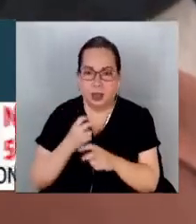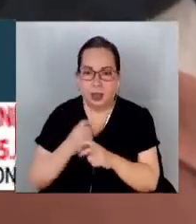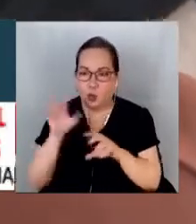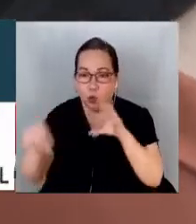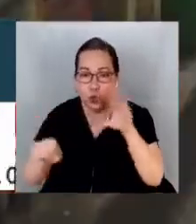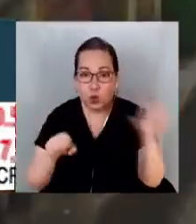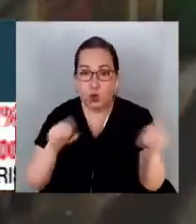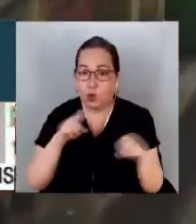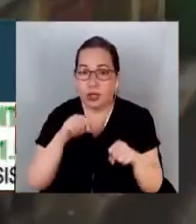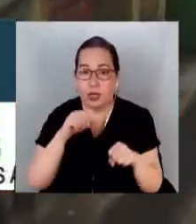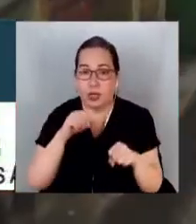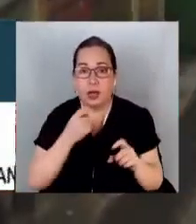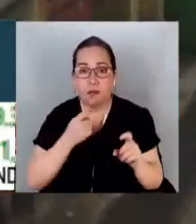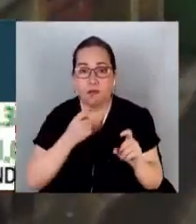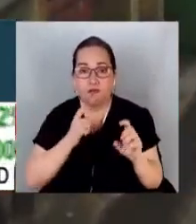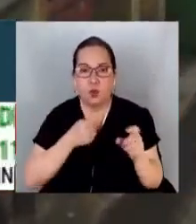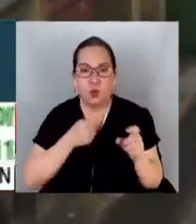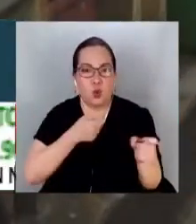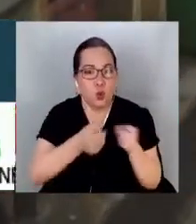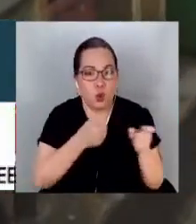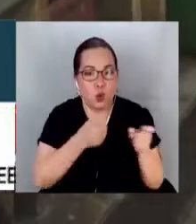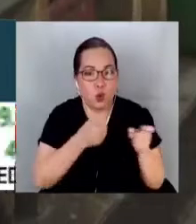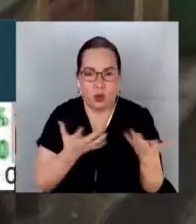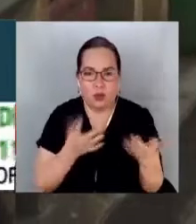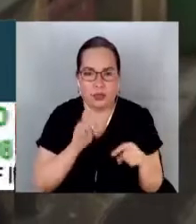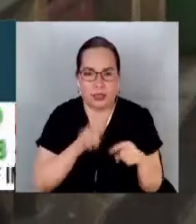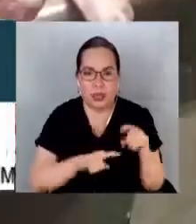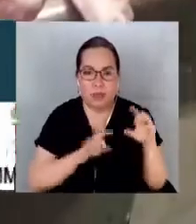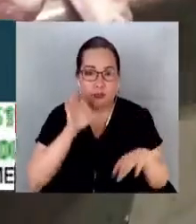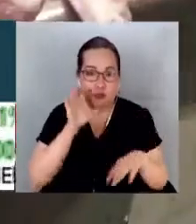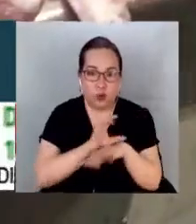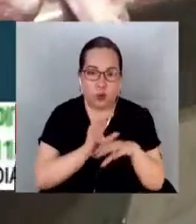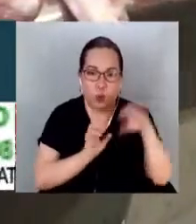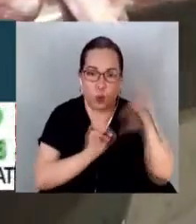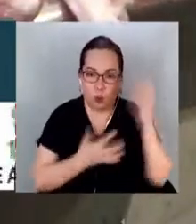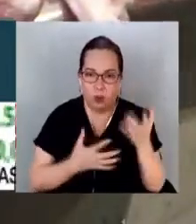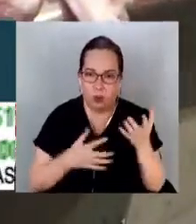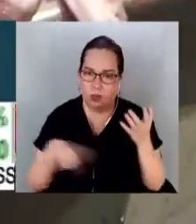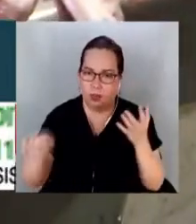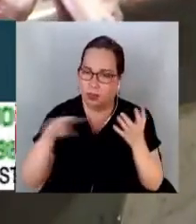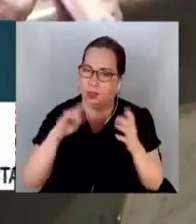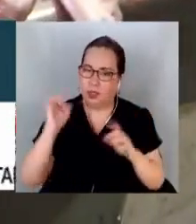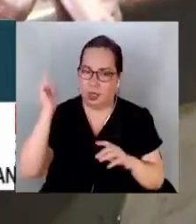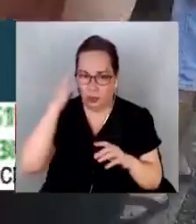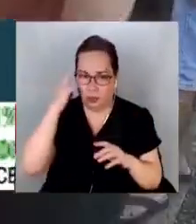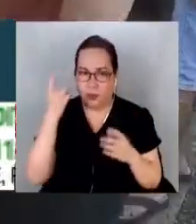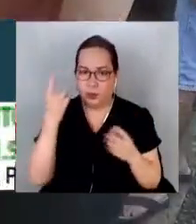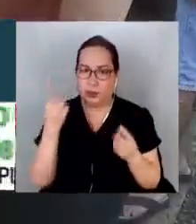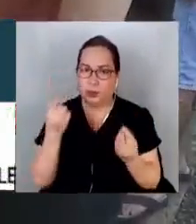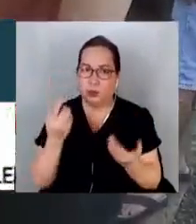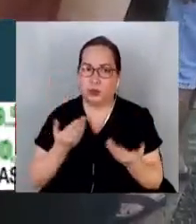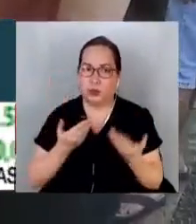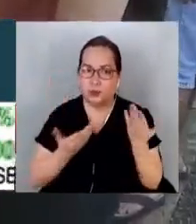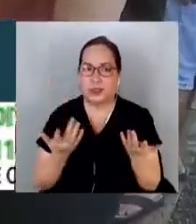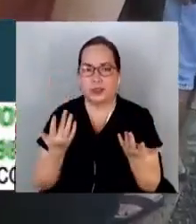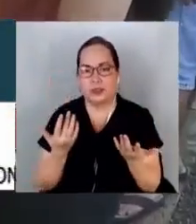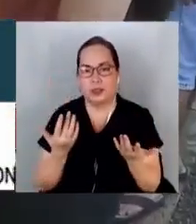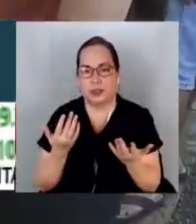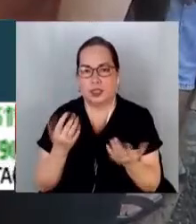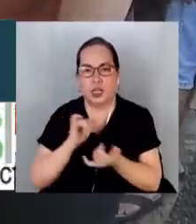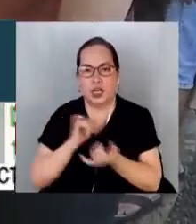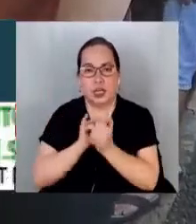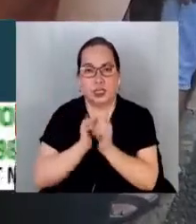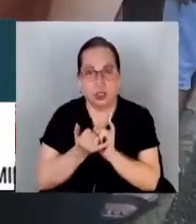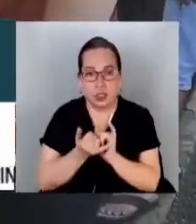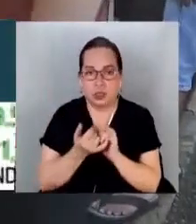prices. For now, the Agriculture Department is eyeing the possibility of adjusting the current suggested retail prices for basic